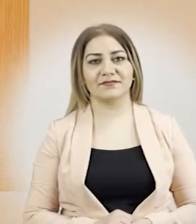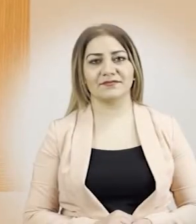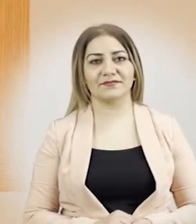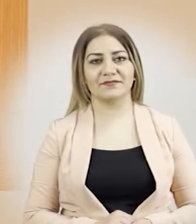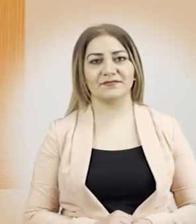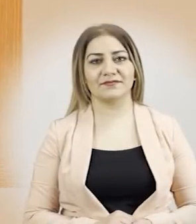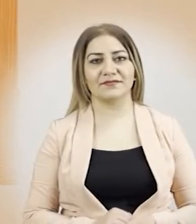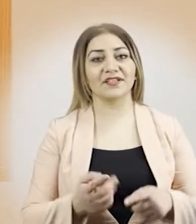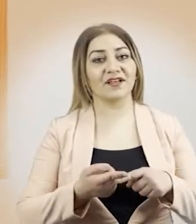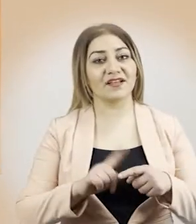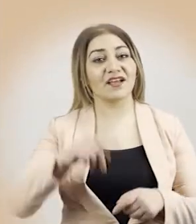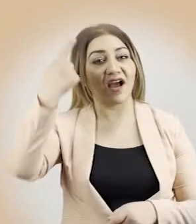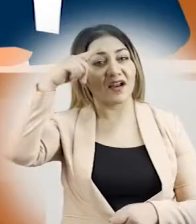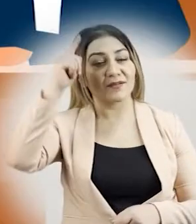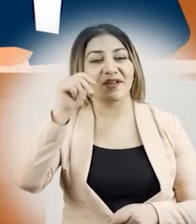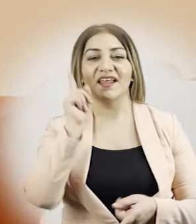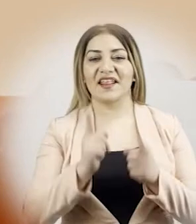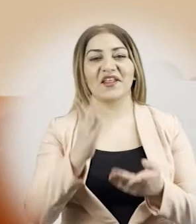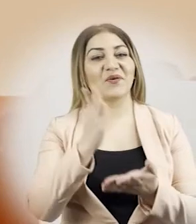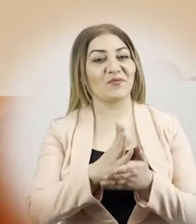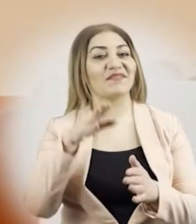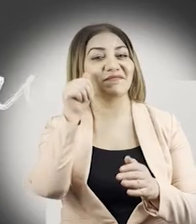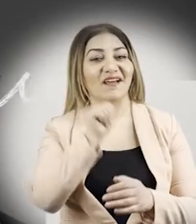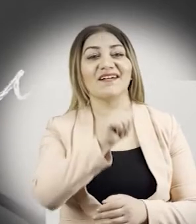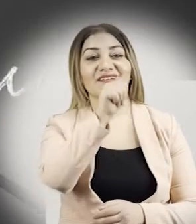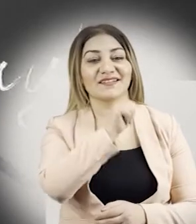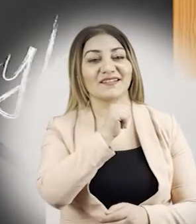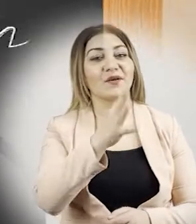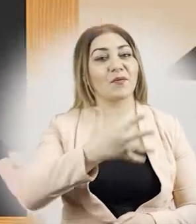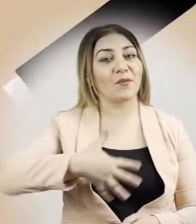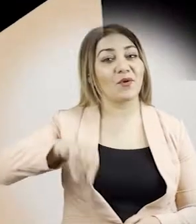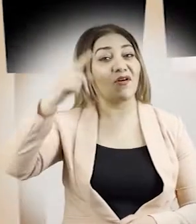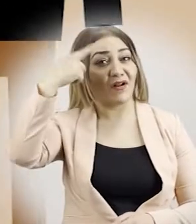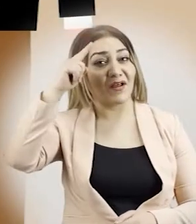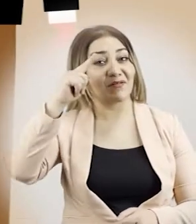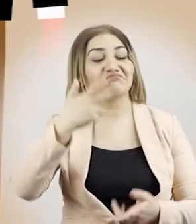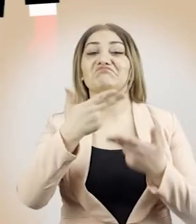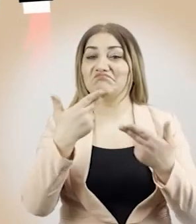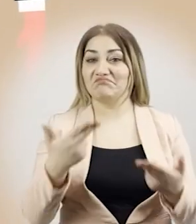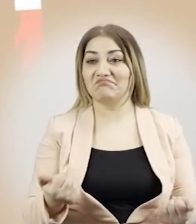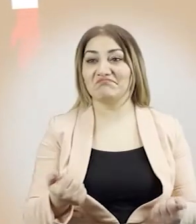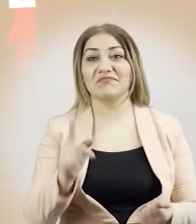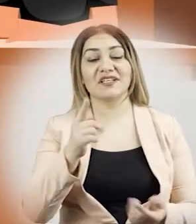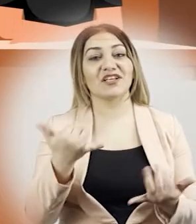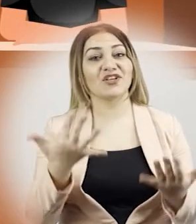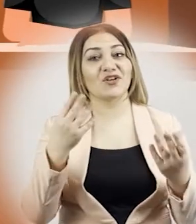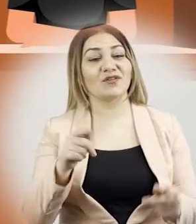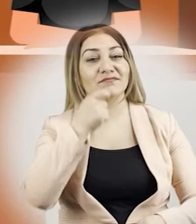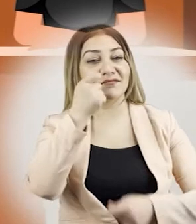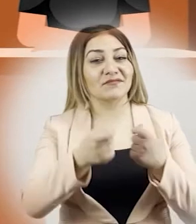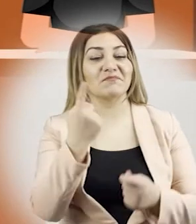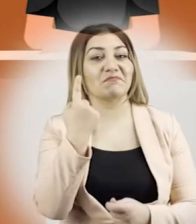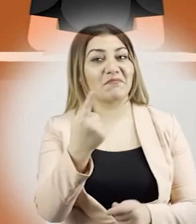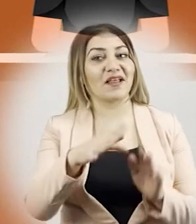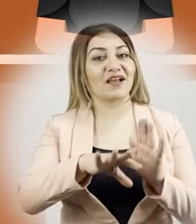for legends hide the reality in them. All of the stories? Yes, but today we will study only one of them, the